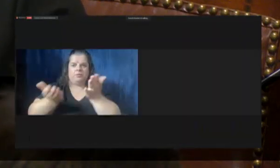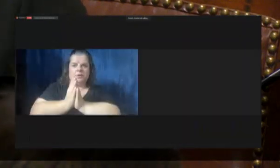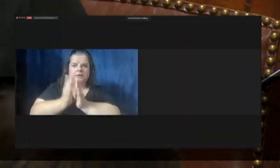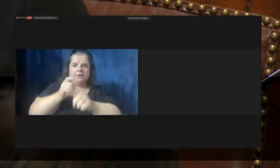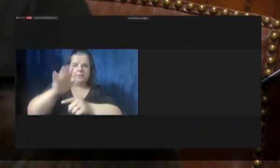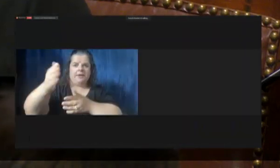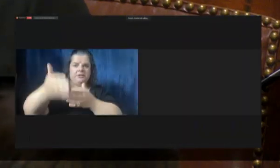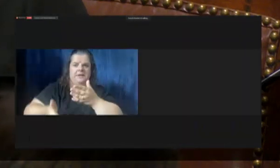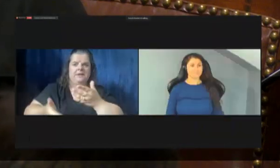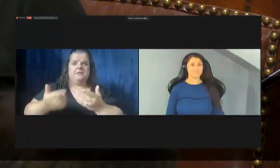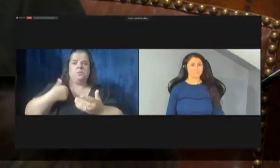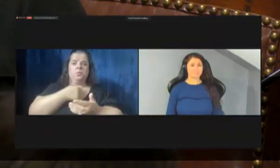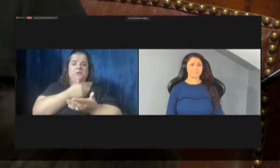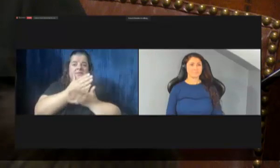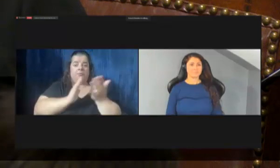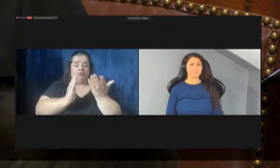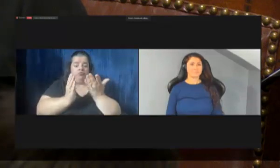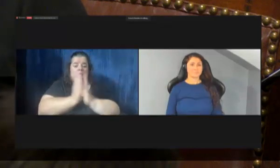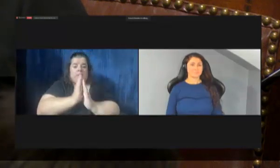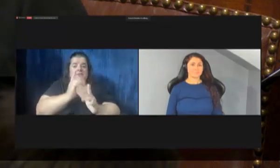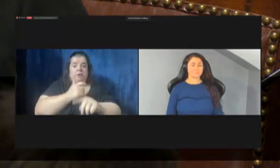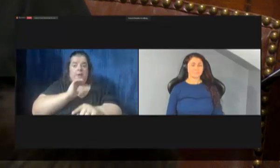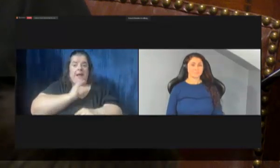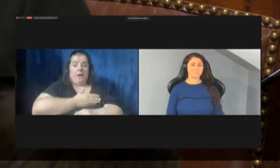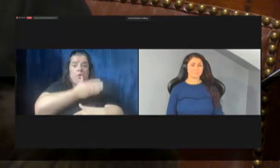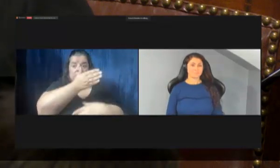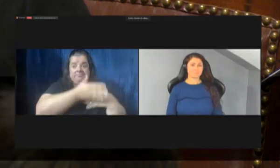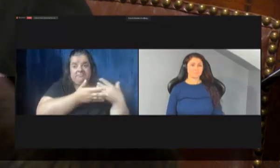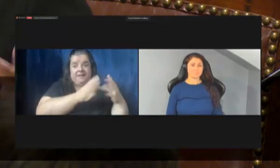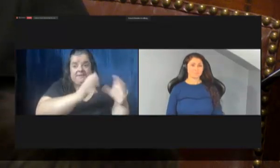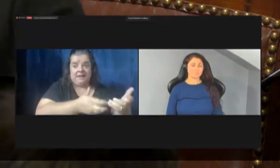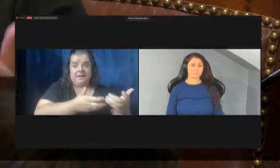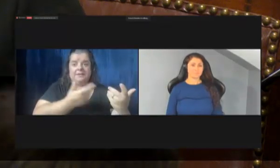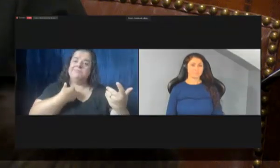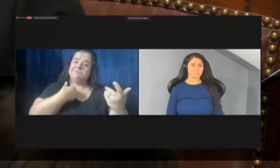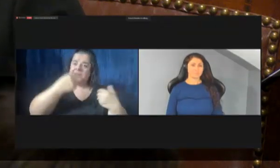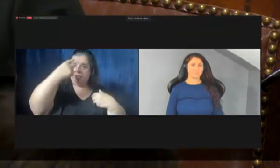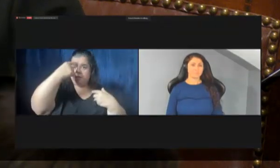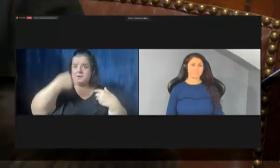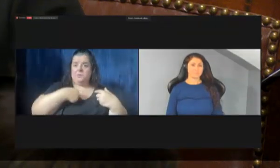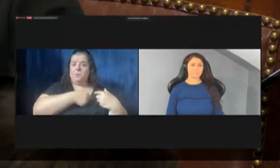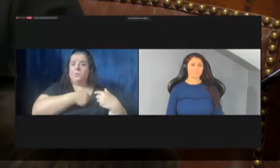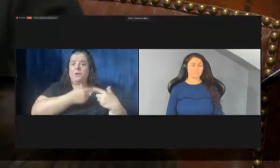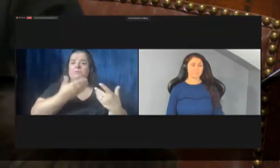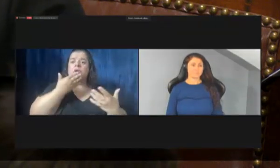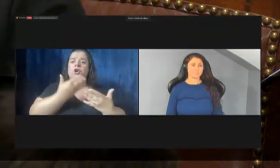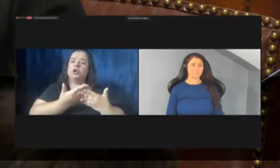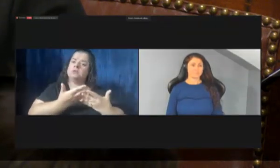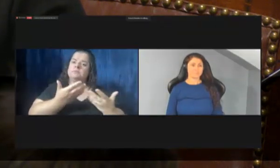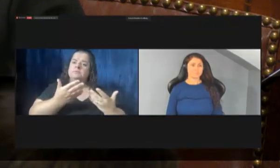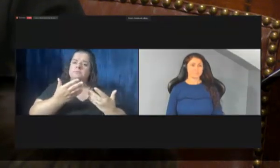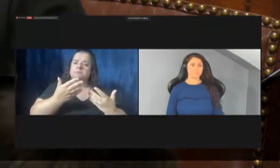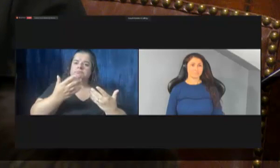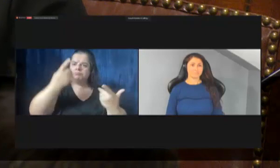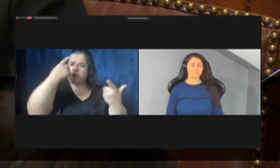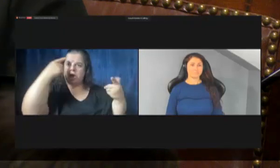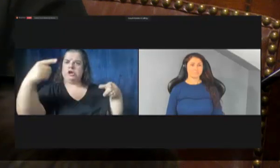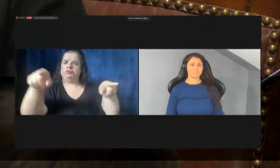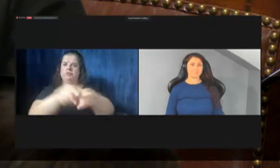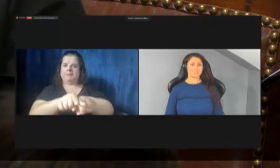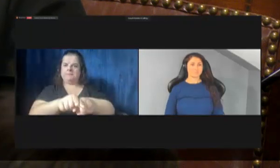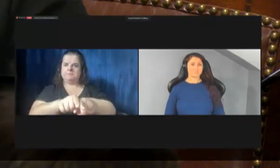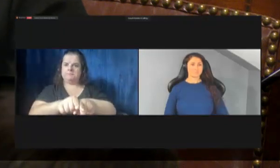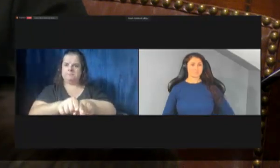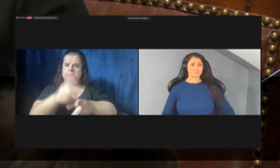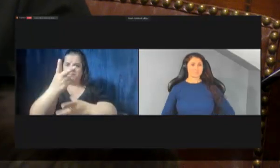We had some requests from our side, and I think we came to a good agreement. So both